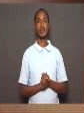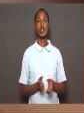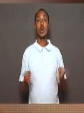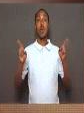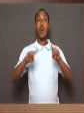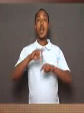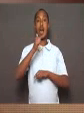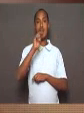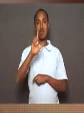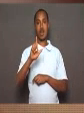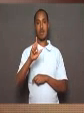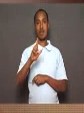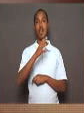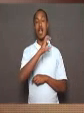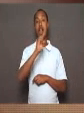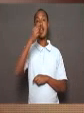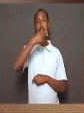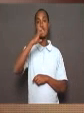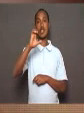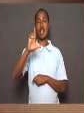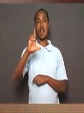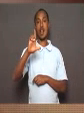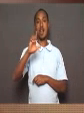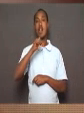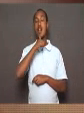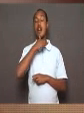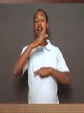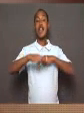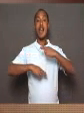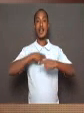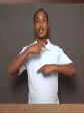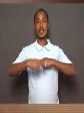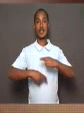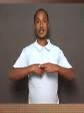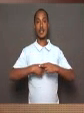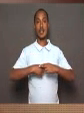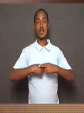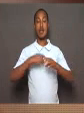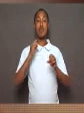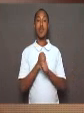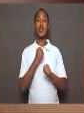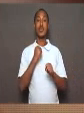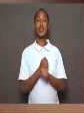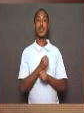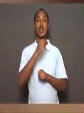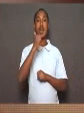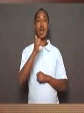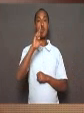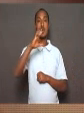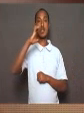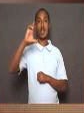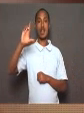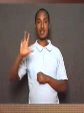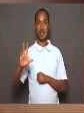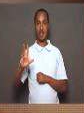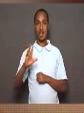When aluminium and hydrochloric acid react, they produce aluminium